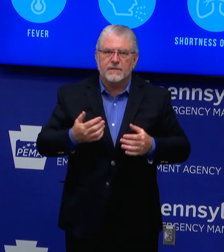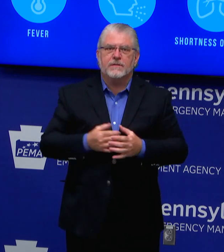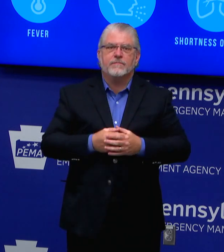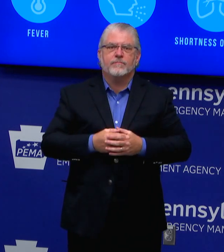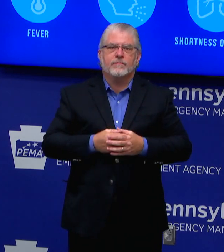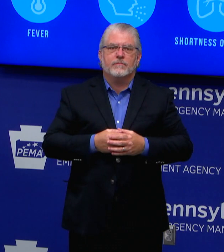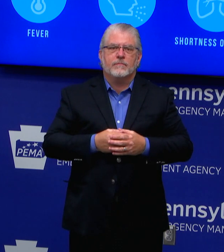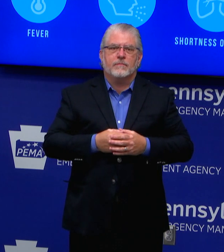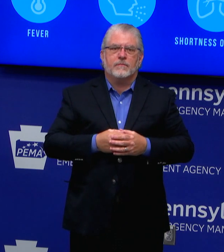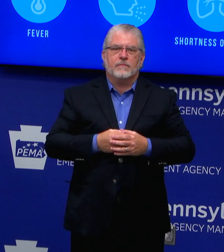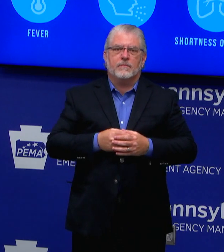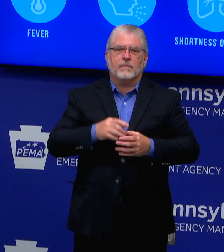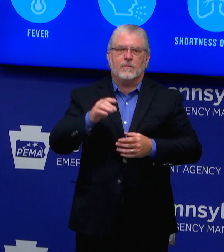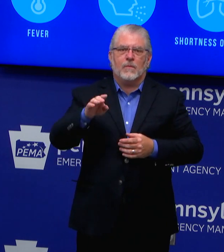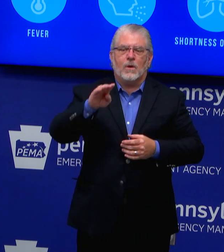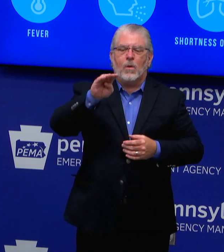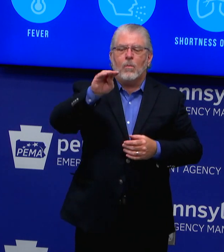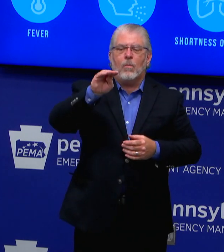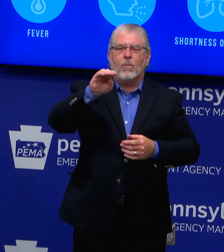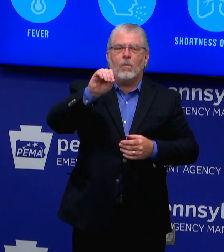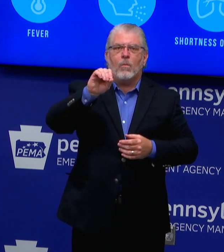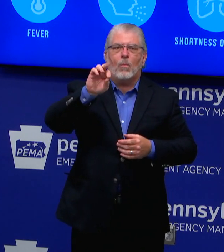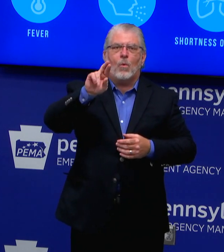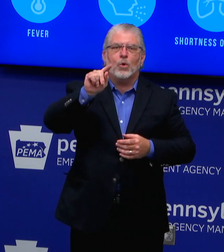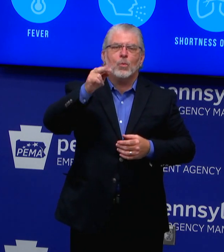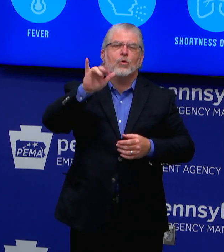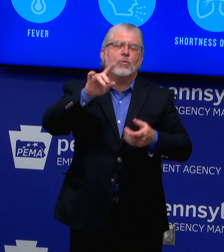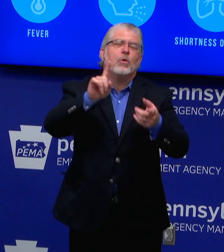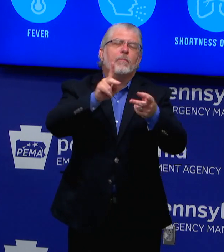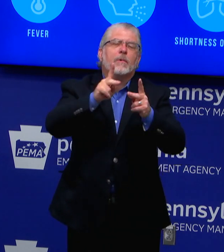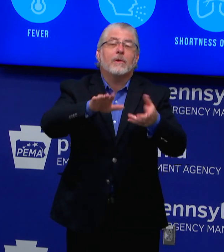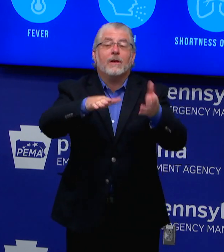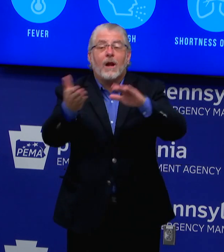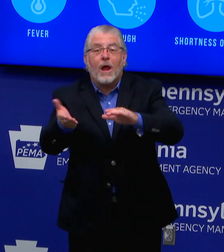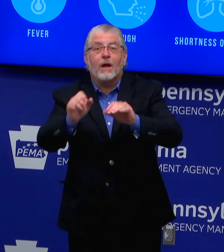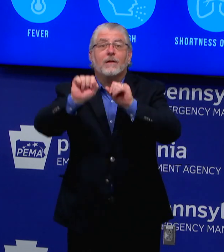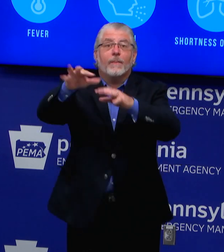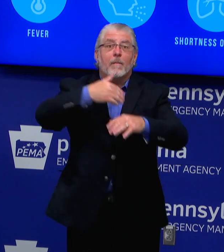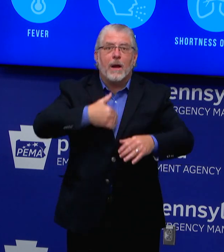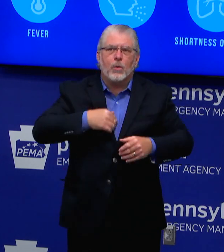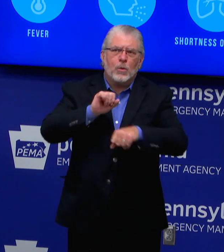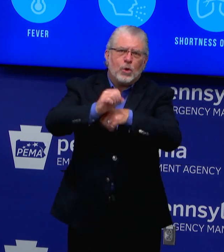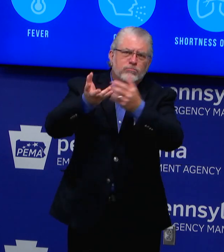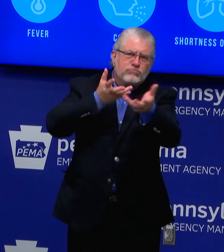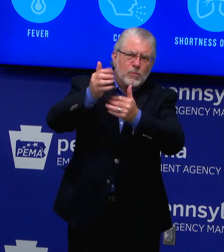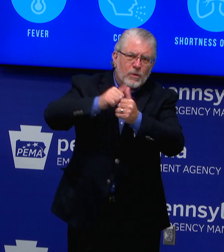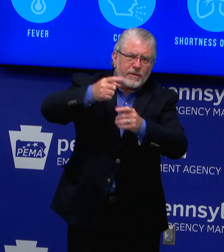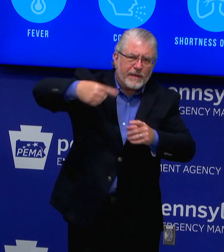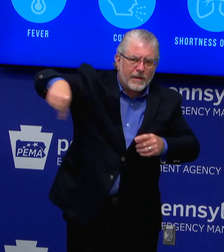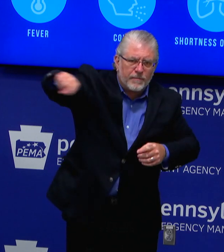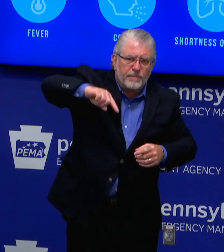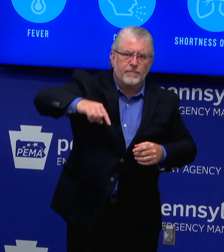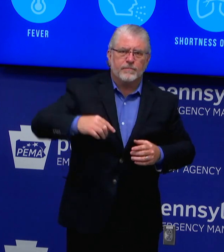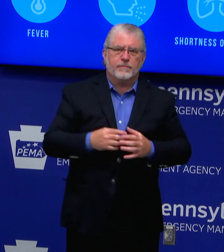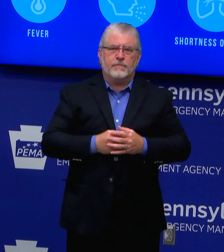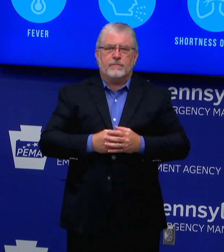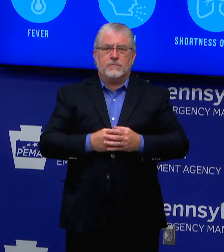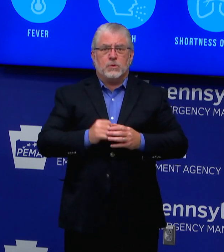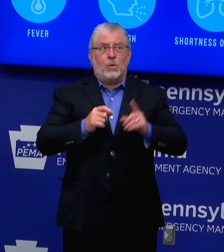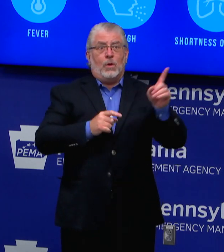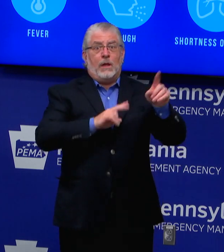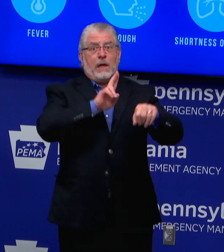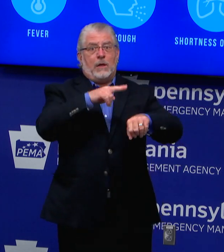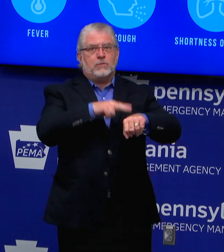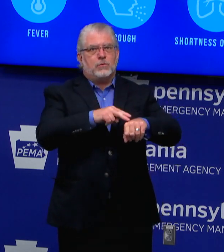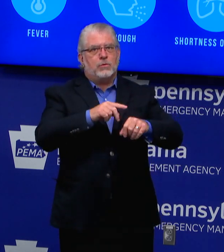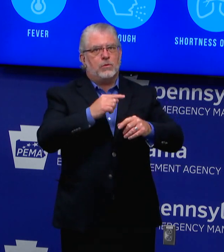Southeast, in some of the hardest hit areas during this crisis. The National Guard continues to be a great partner. They are there